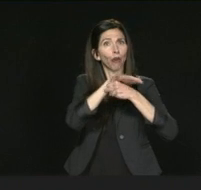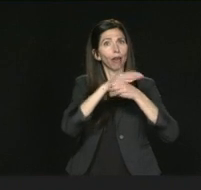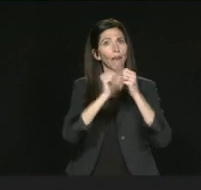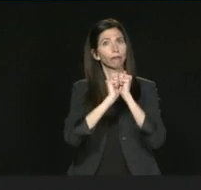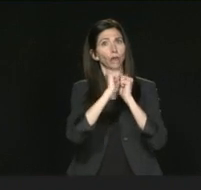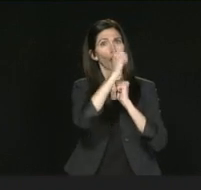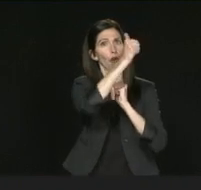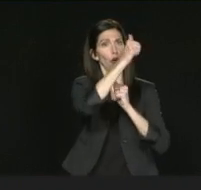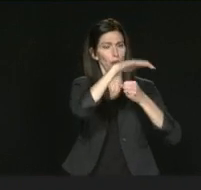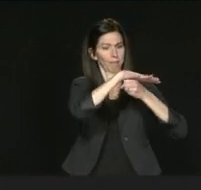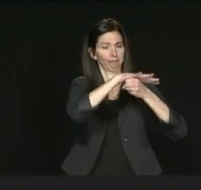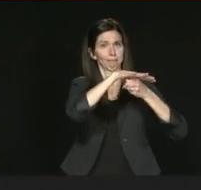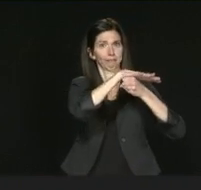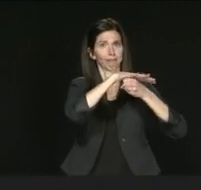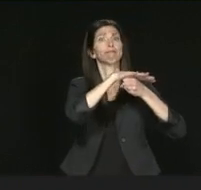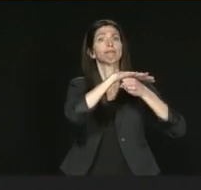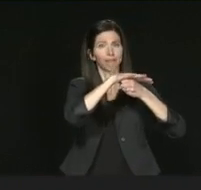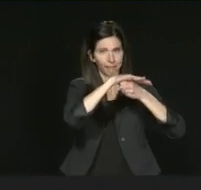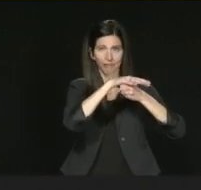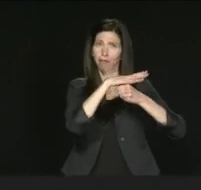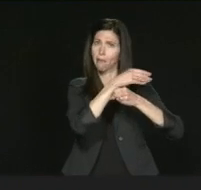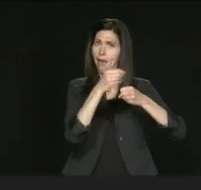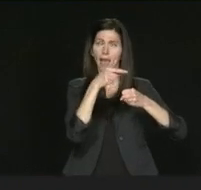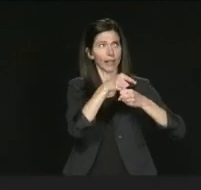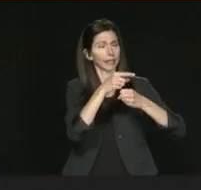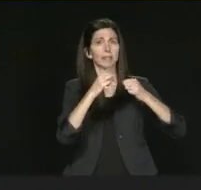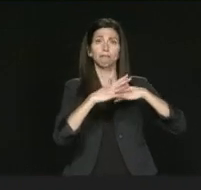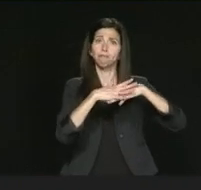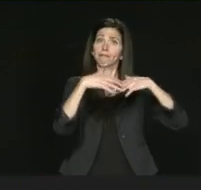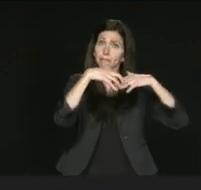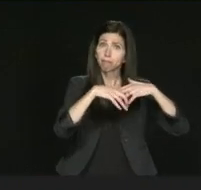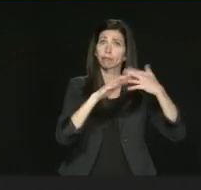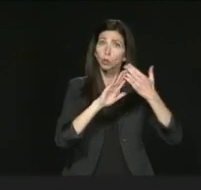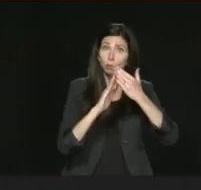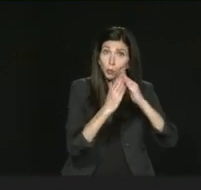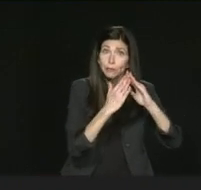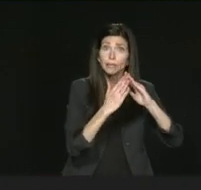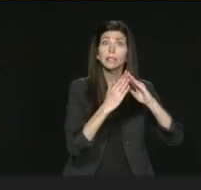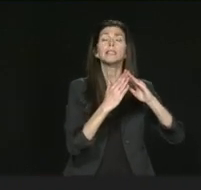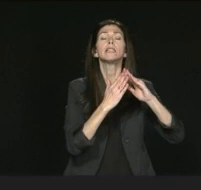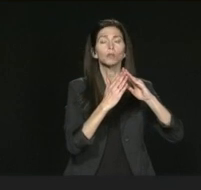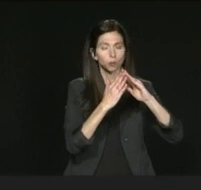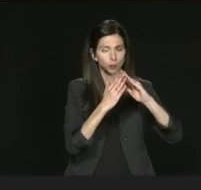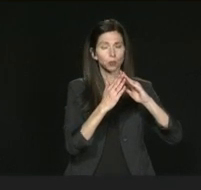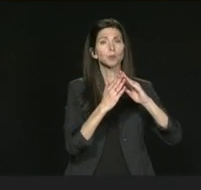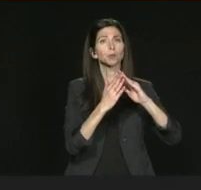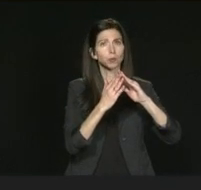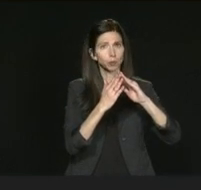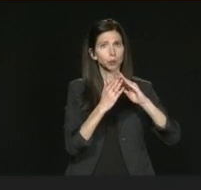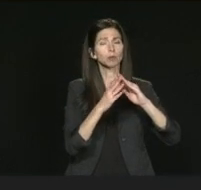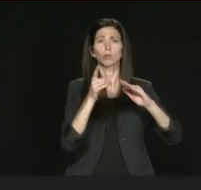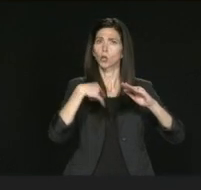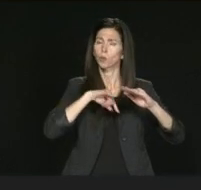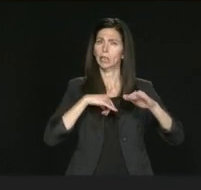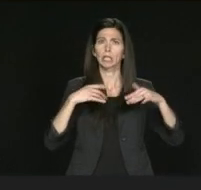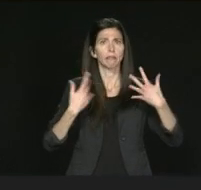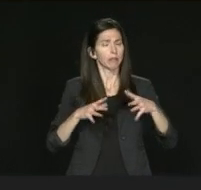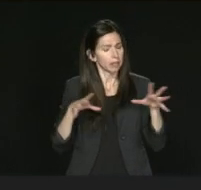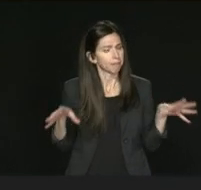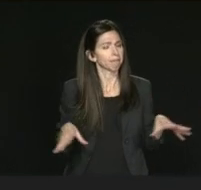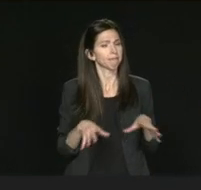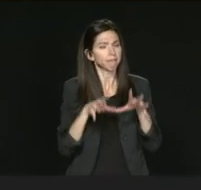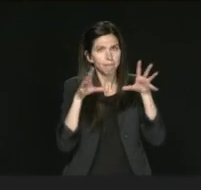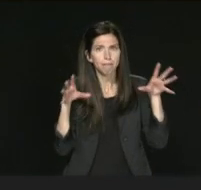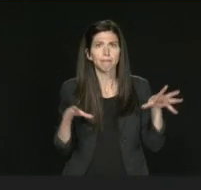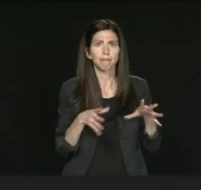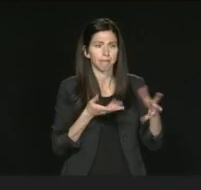Indigenous communities in that area. So there's been a lot of collaboration between the province, the local health